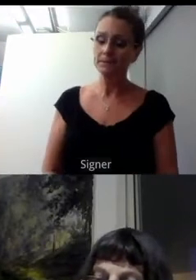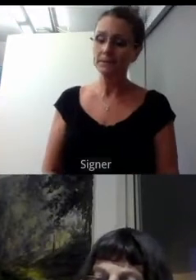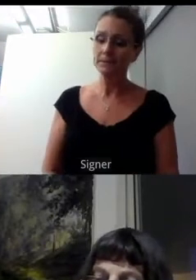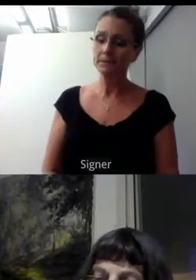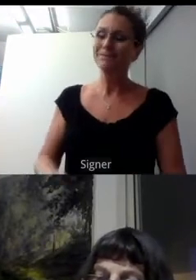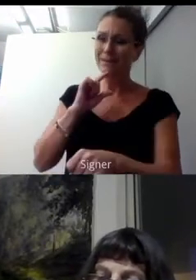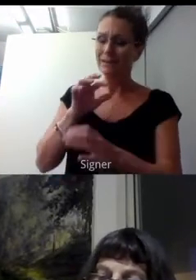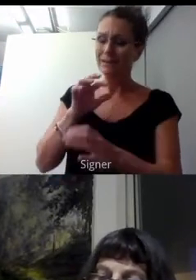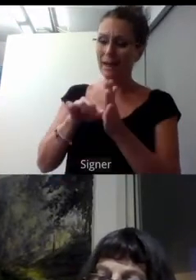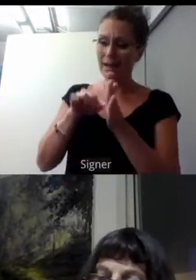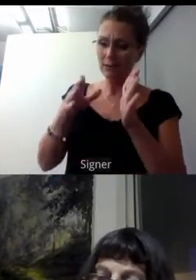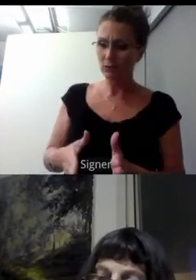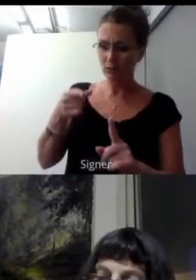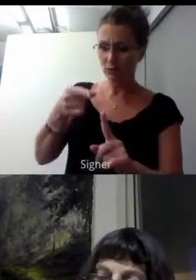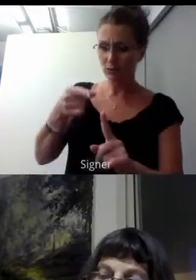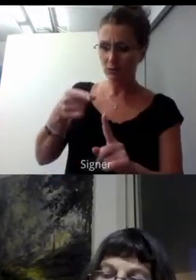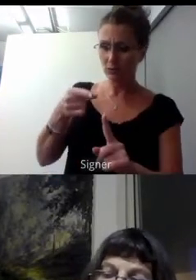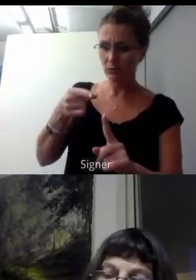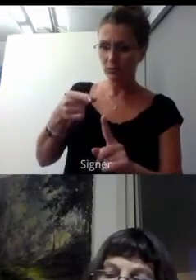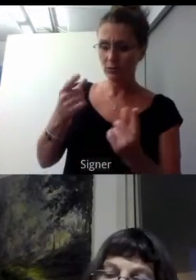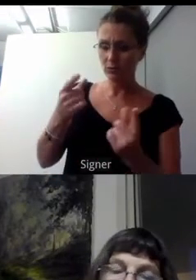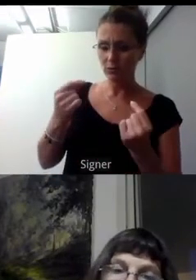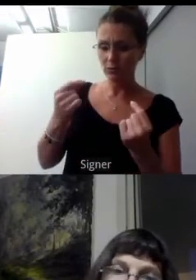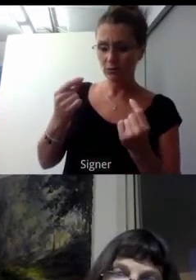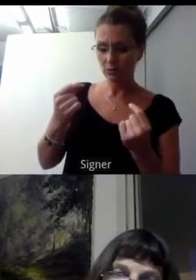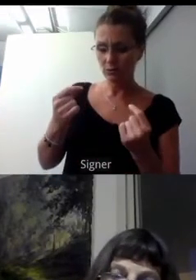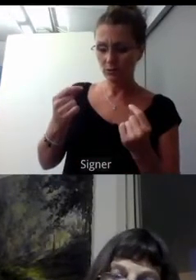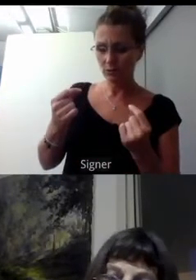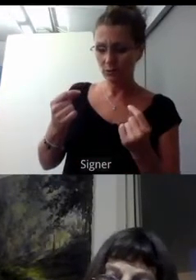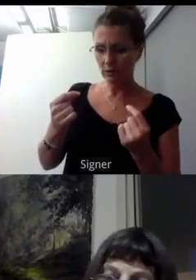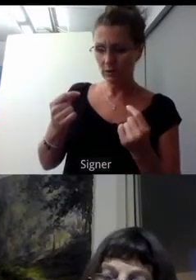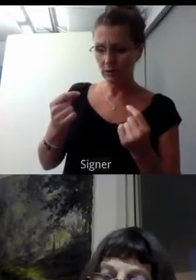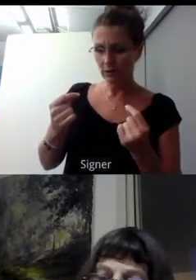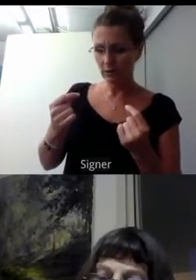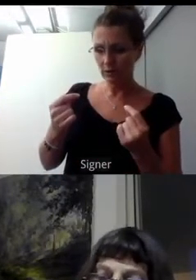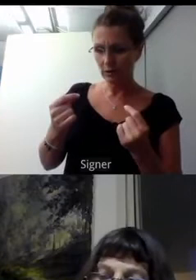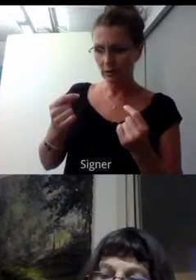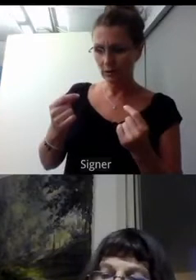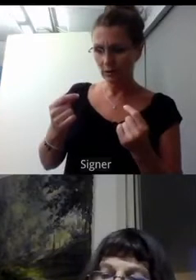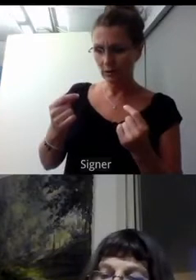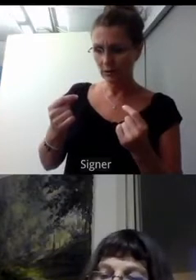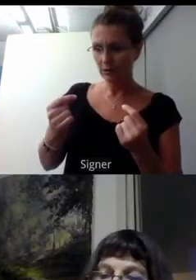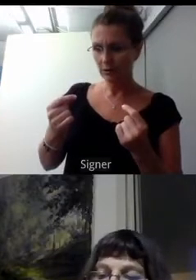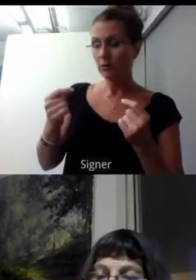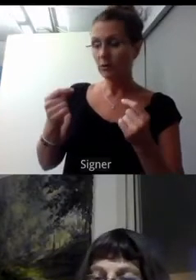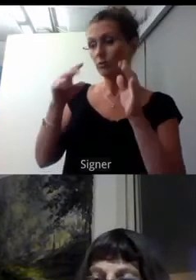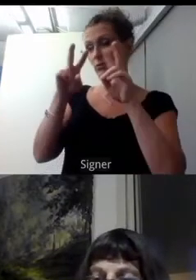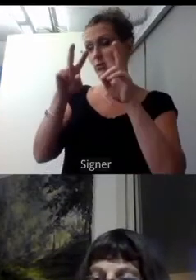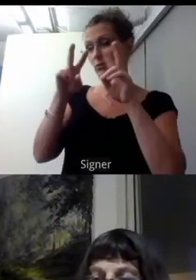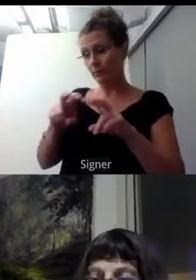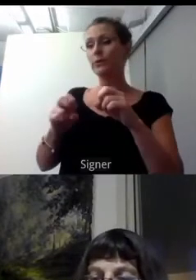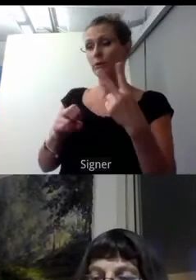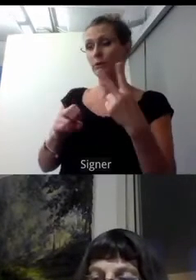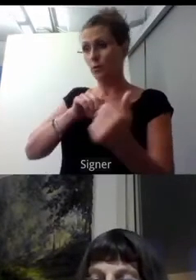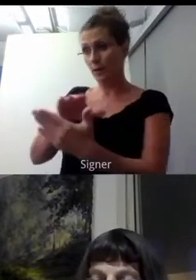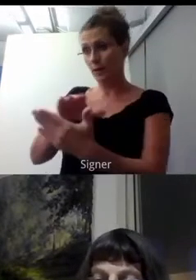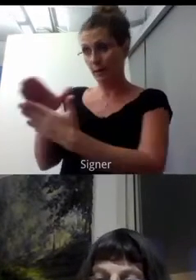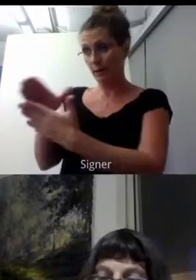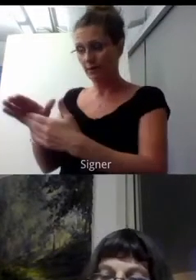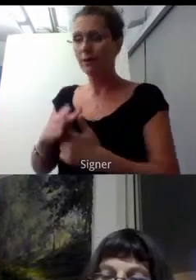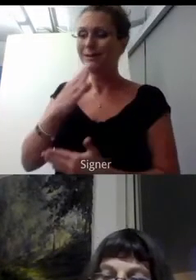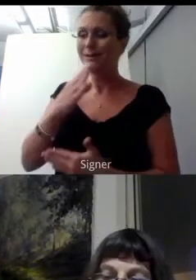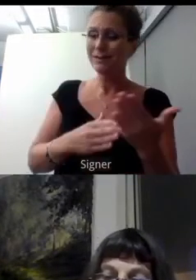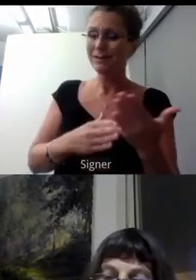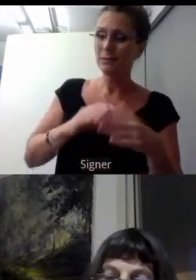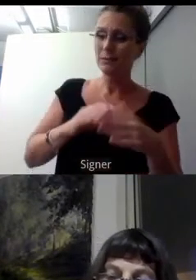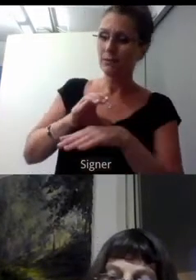inspections and monitoring in two ways. Some requirements are enforced by writing letters to the